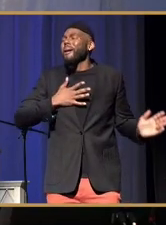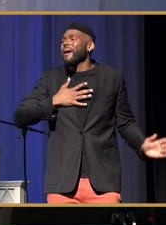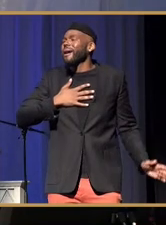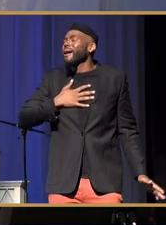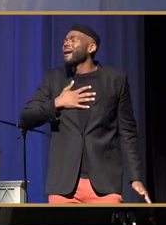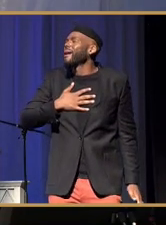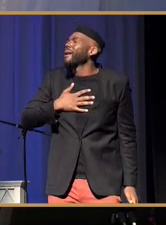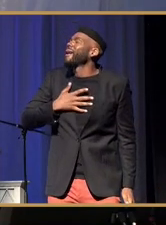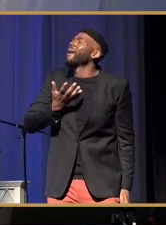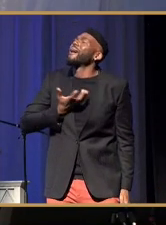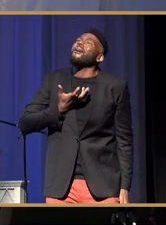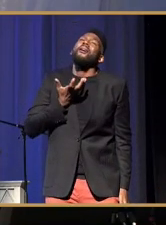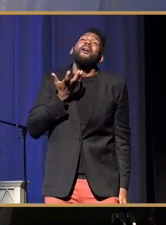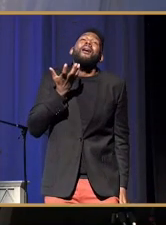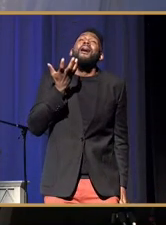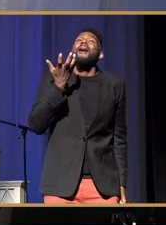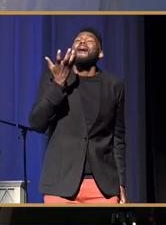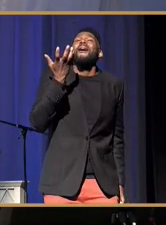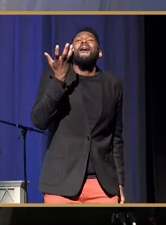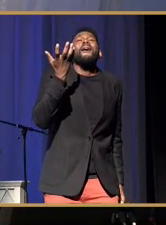open up my.